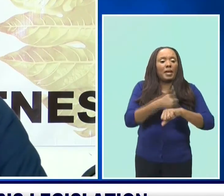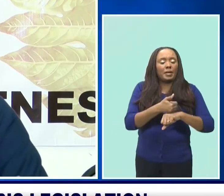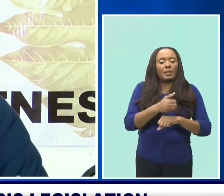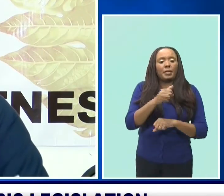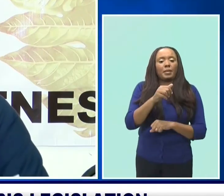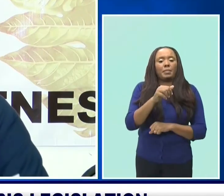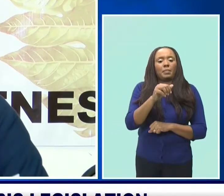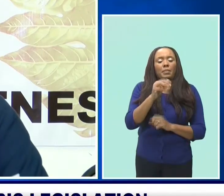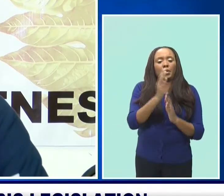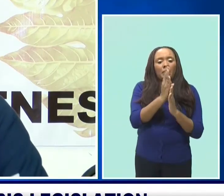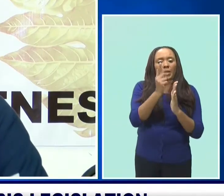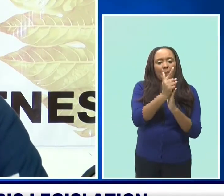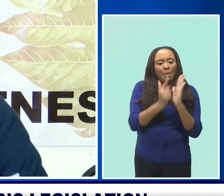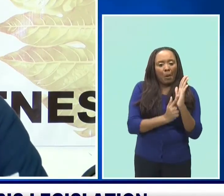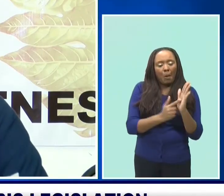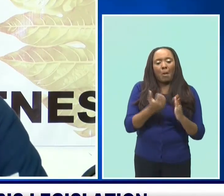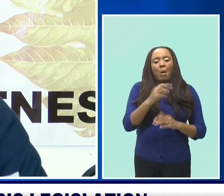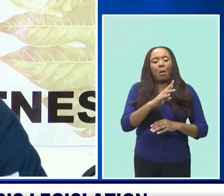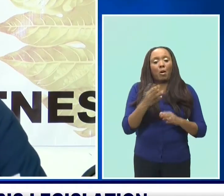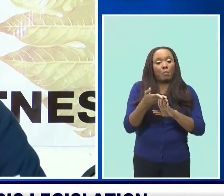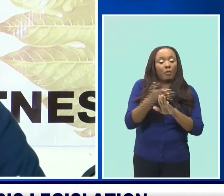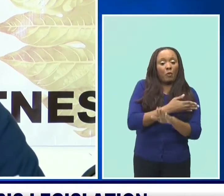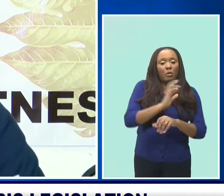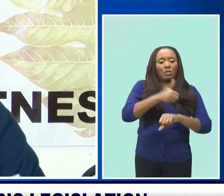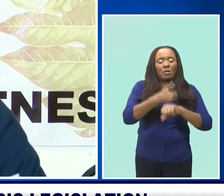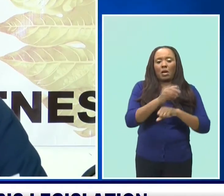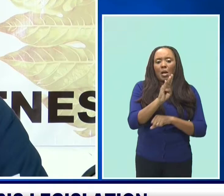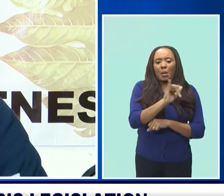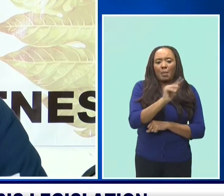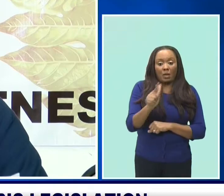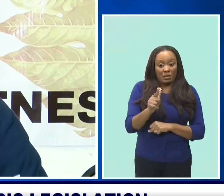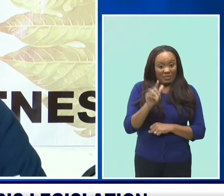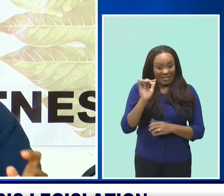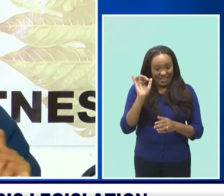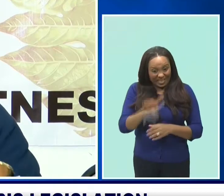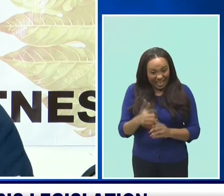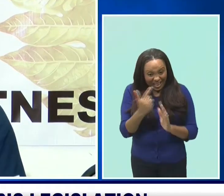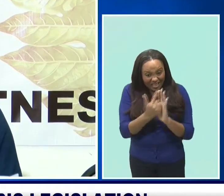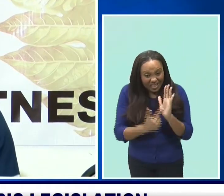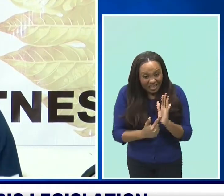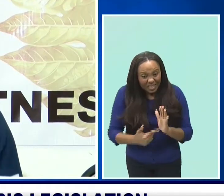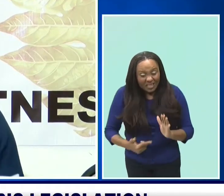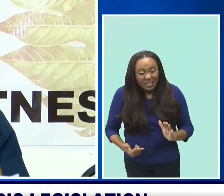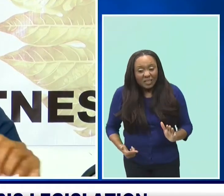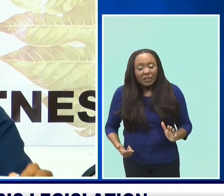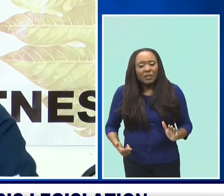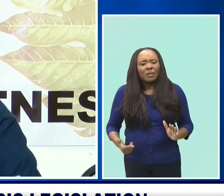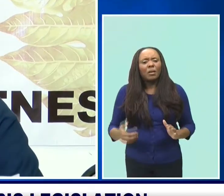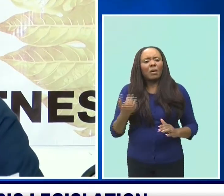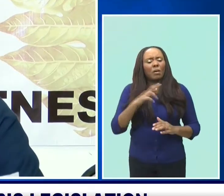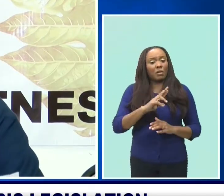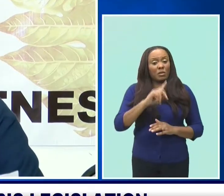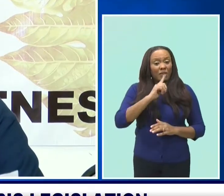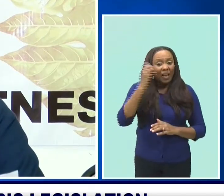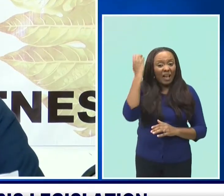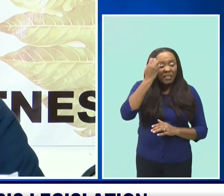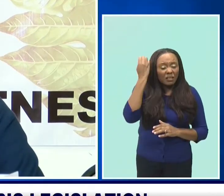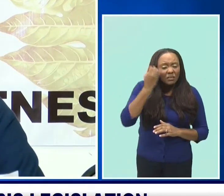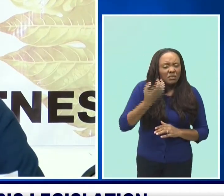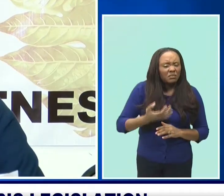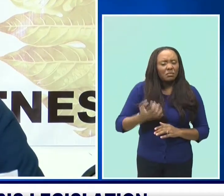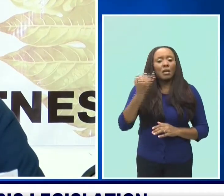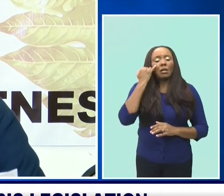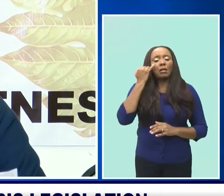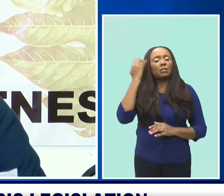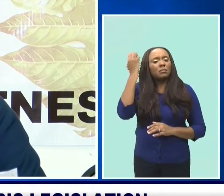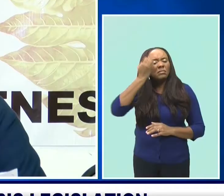it. If it is thought to be legal, is it ethical? And if